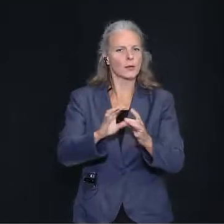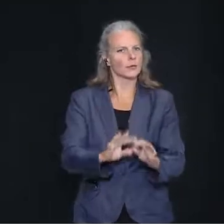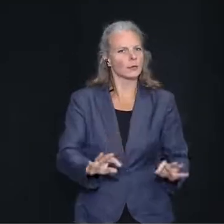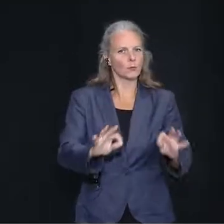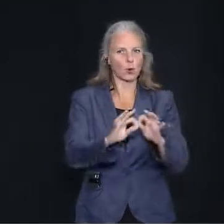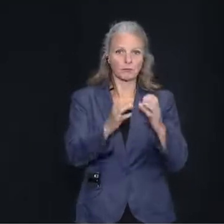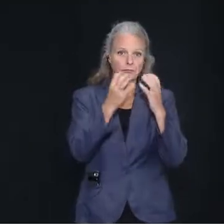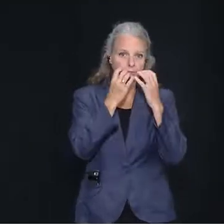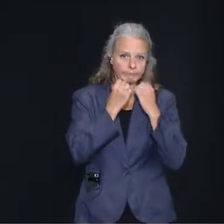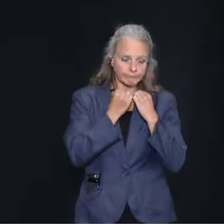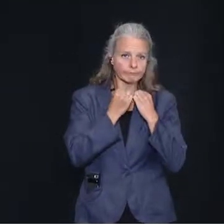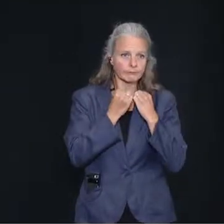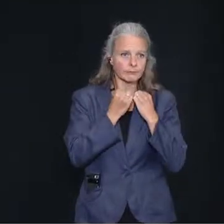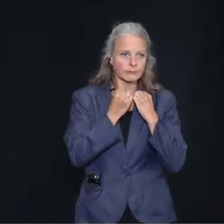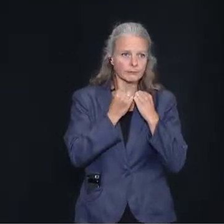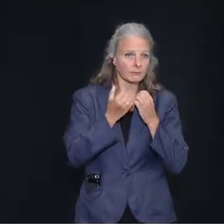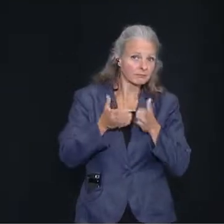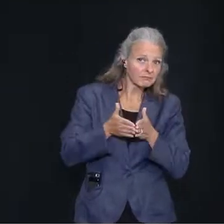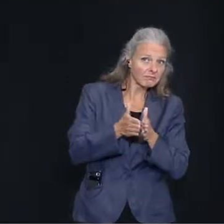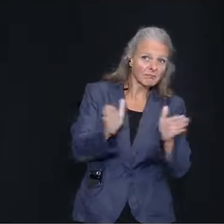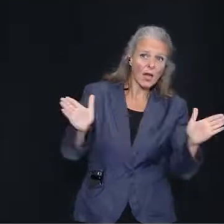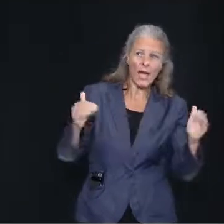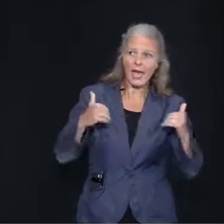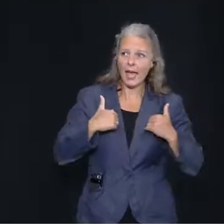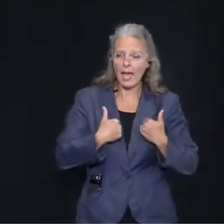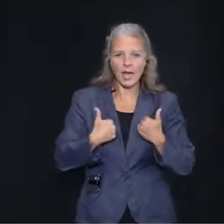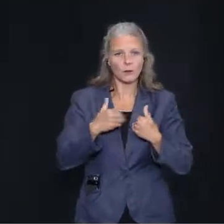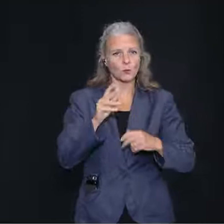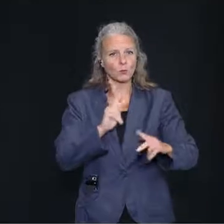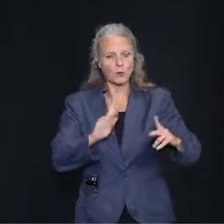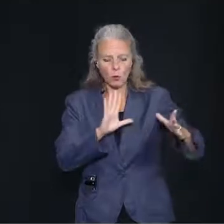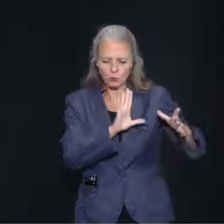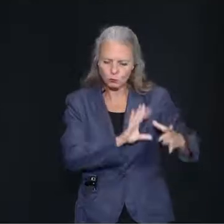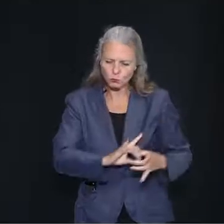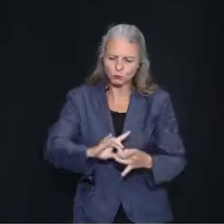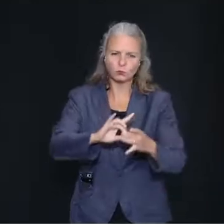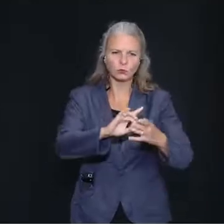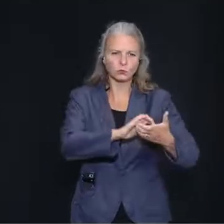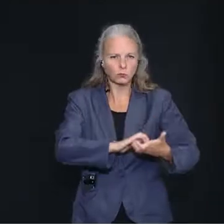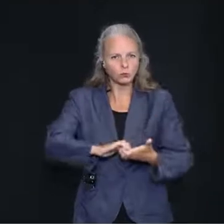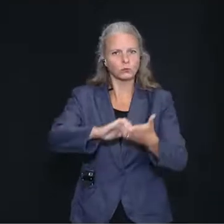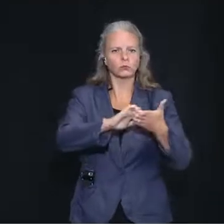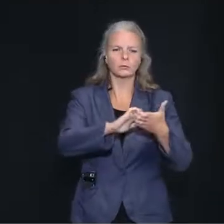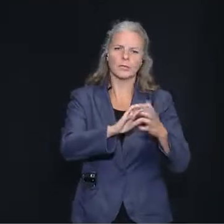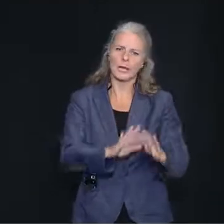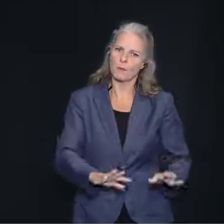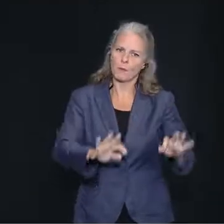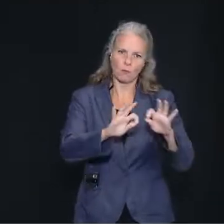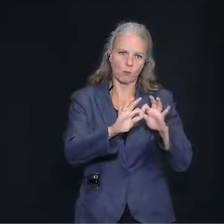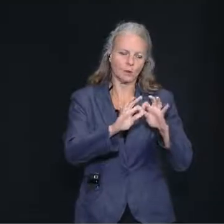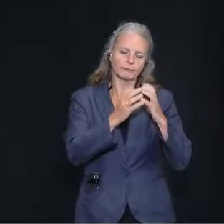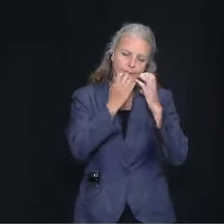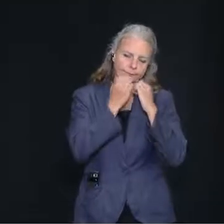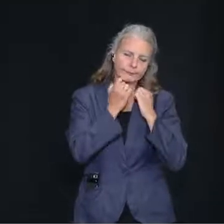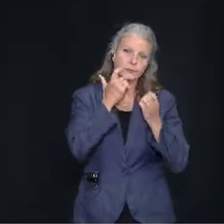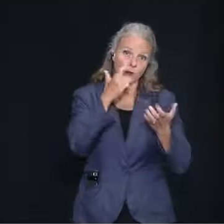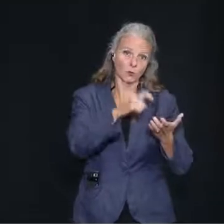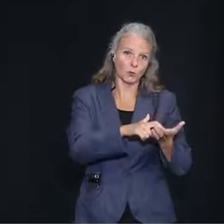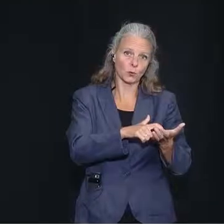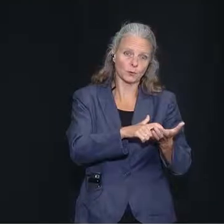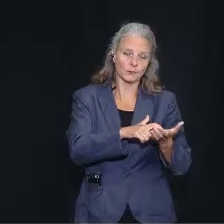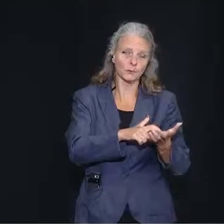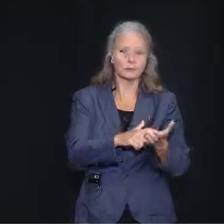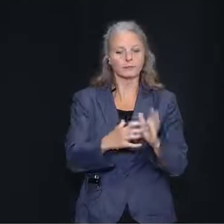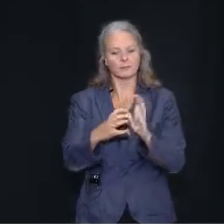and harmonious relationship with all of creation. Vraiment, je peux dire que lorsque je